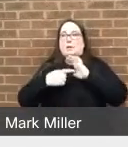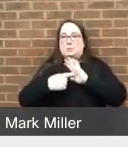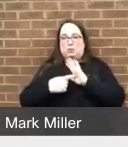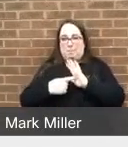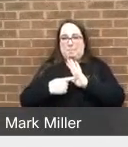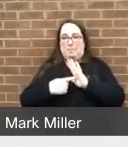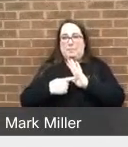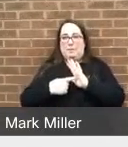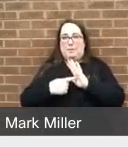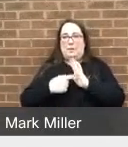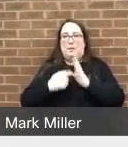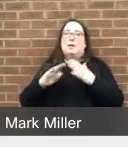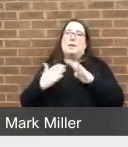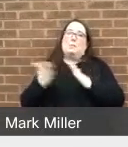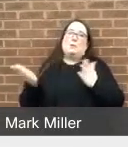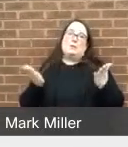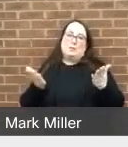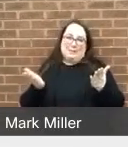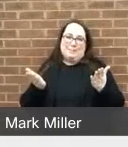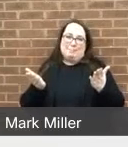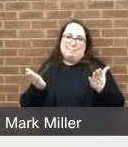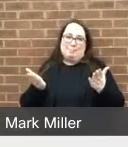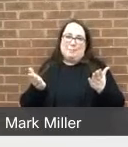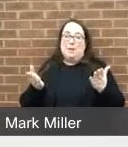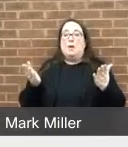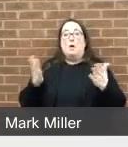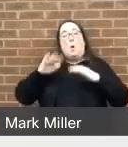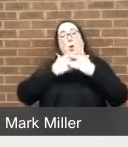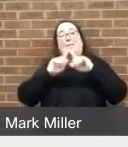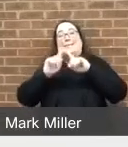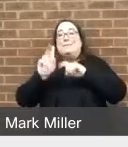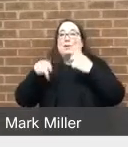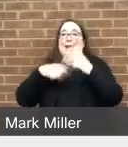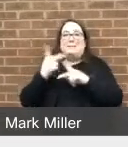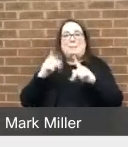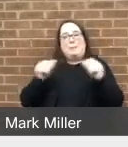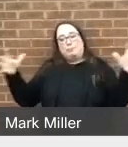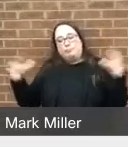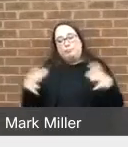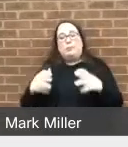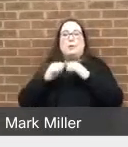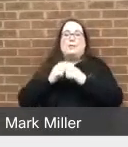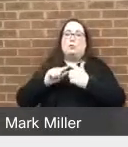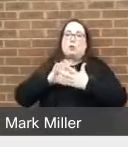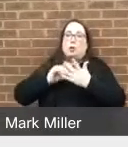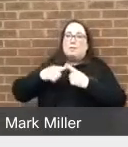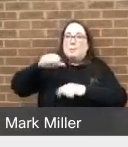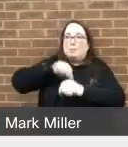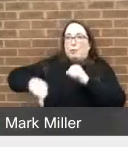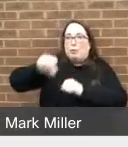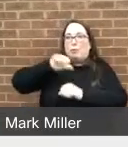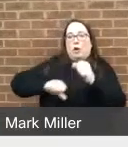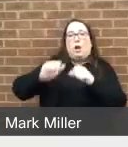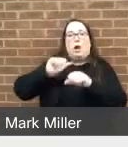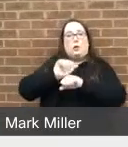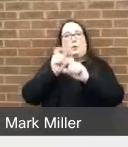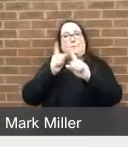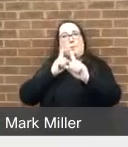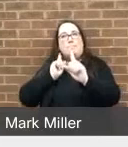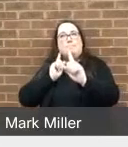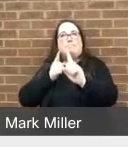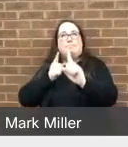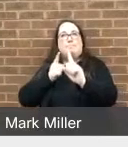is community service, because it brings people of all different backgrounds together to learn from each other and work towards a common